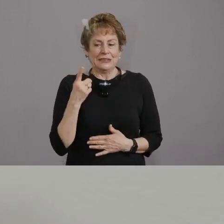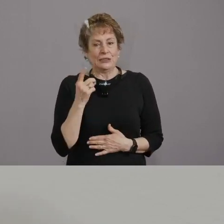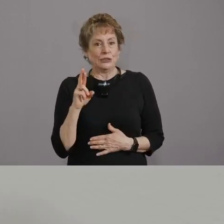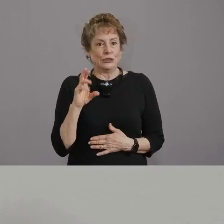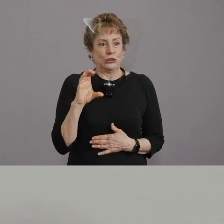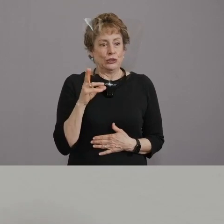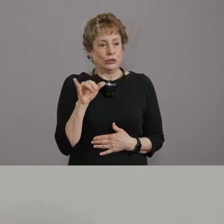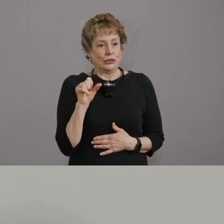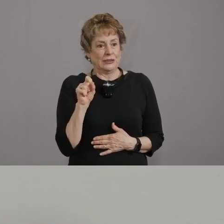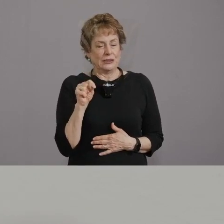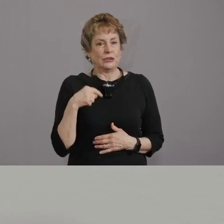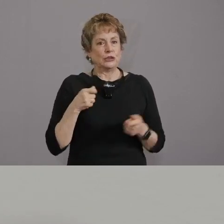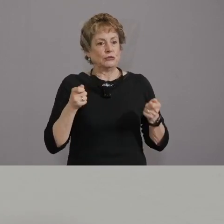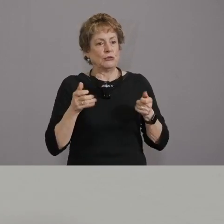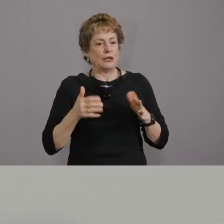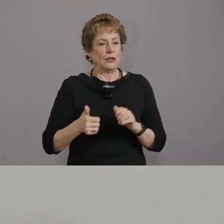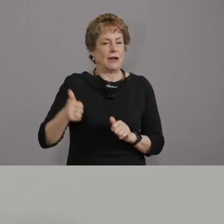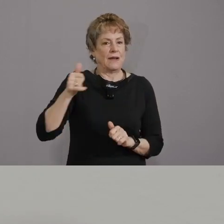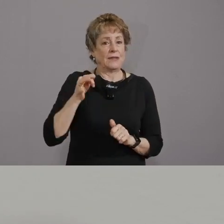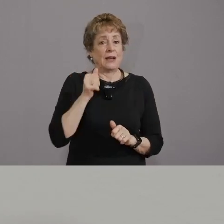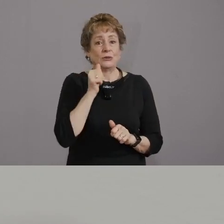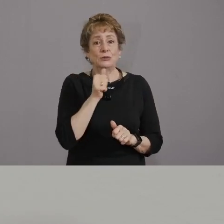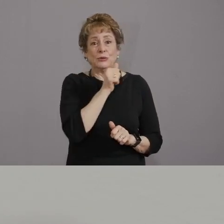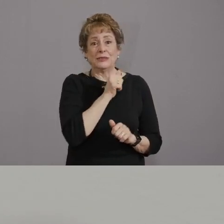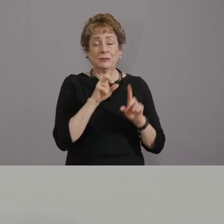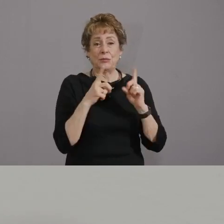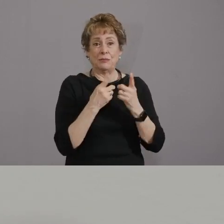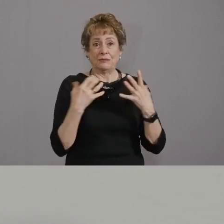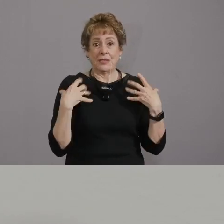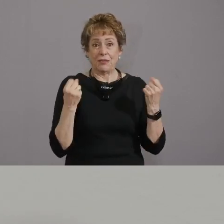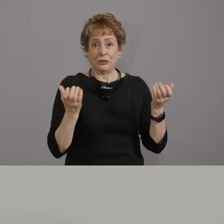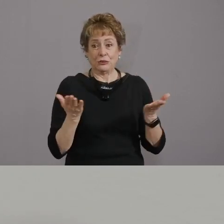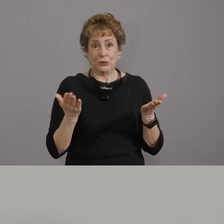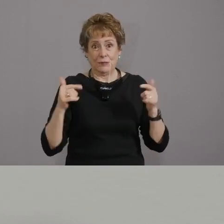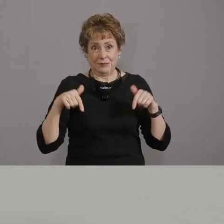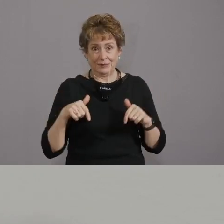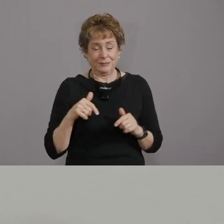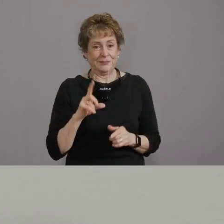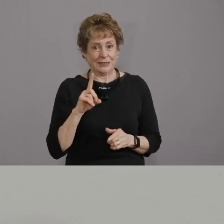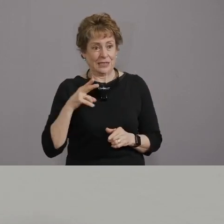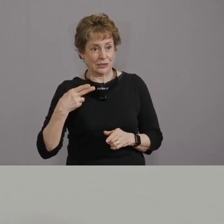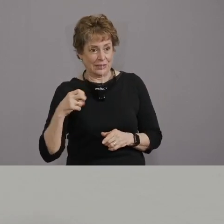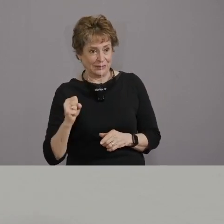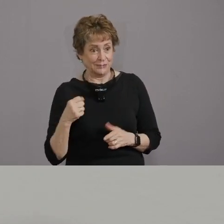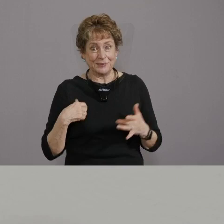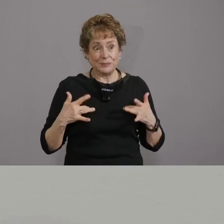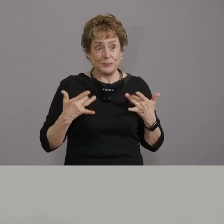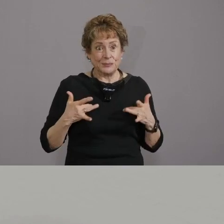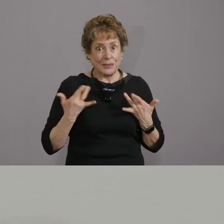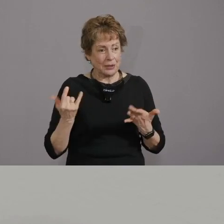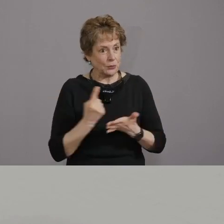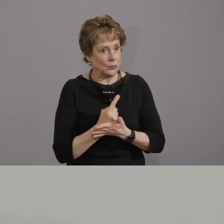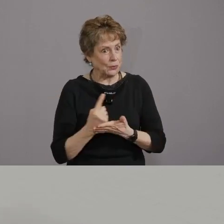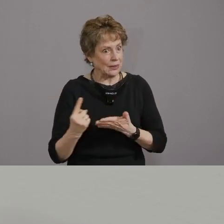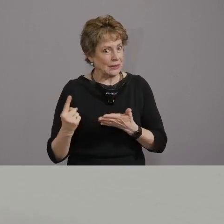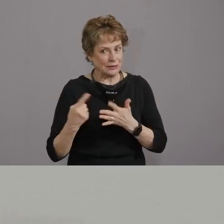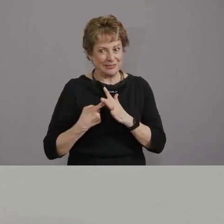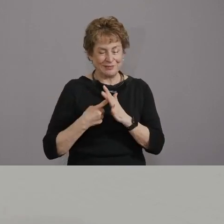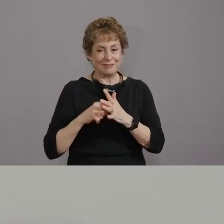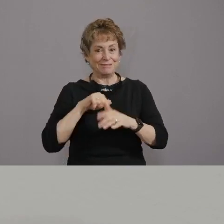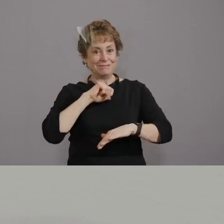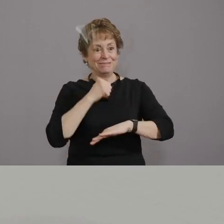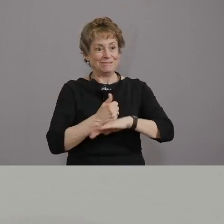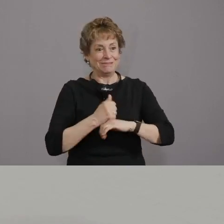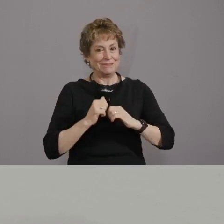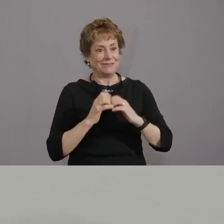We have had a very exciting but busy week with the launch of the state's first 24/7 vaccination site